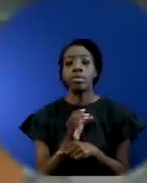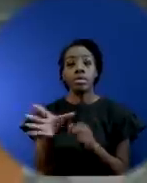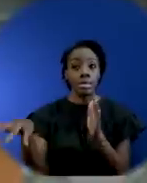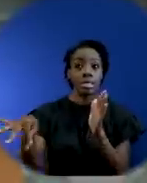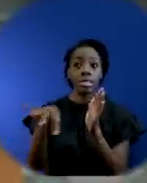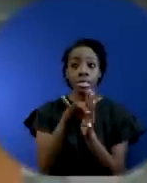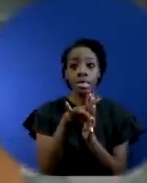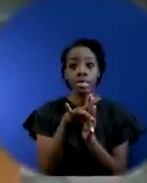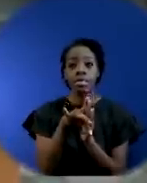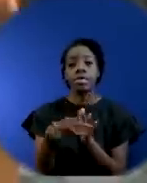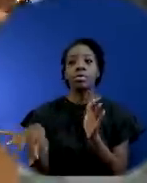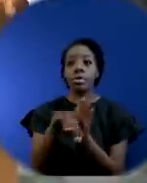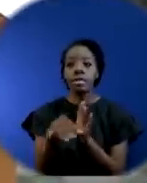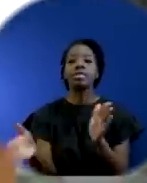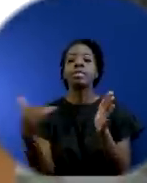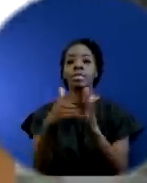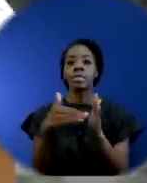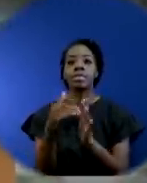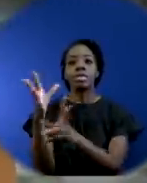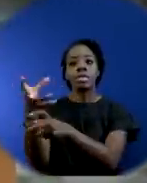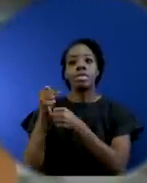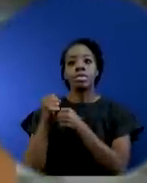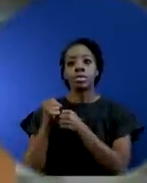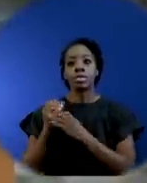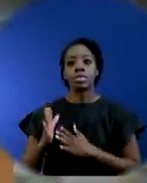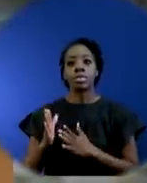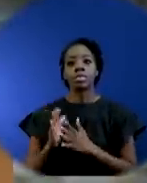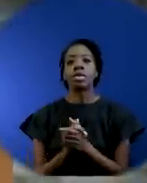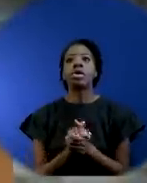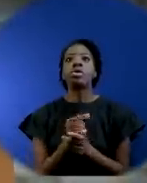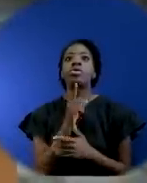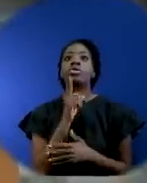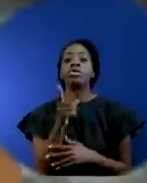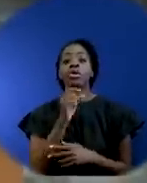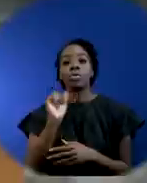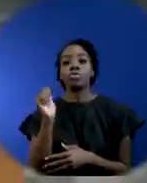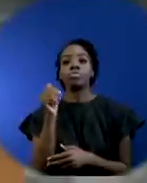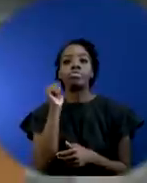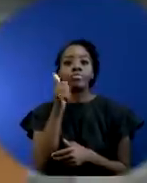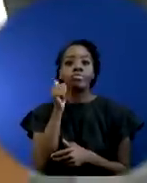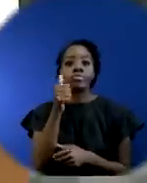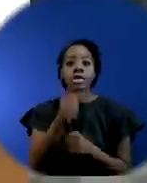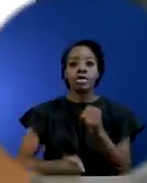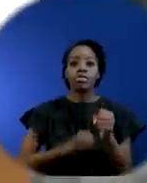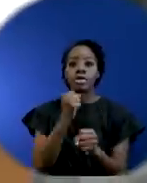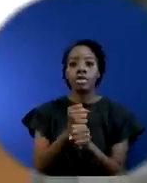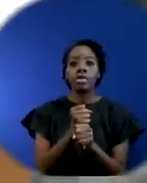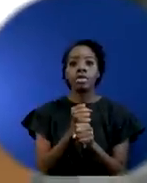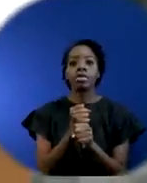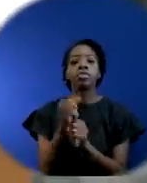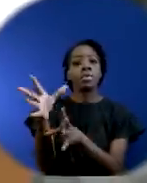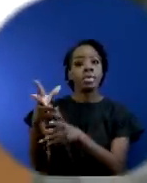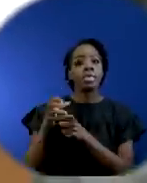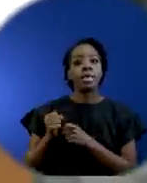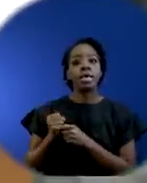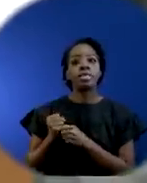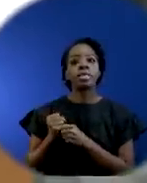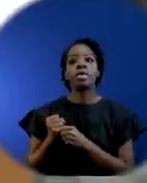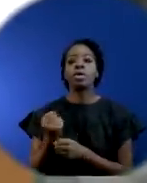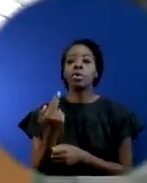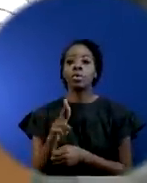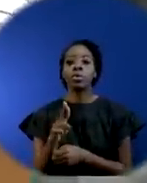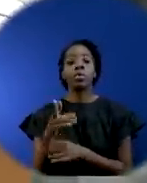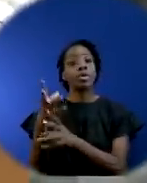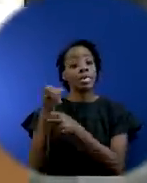or re-elect trustees. And so every year we either elect or re-elect trustees, and this year is no